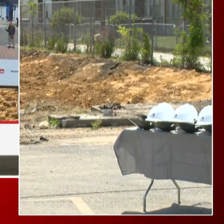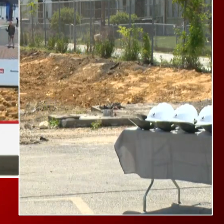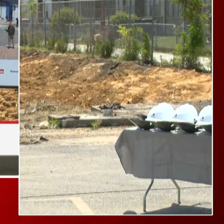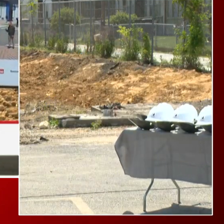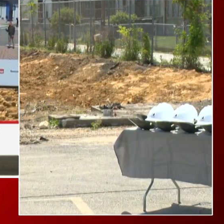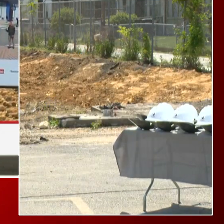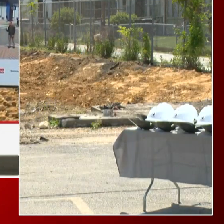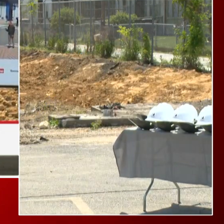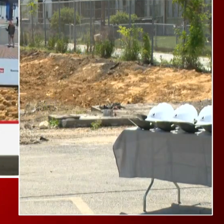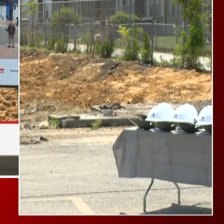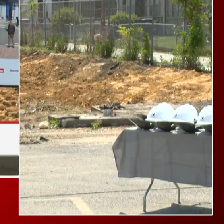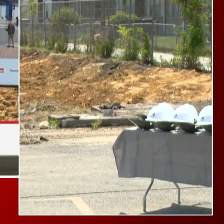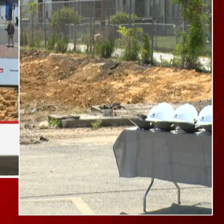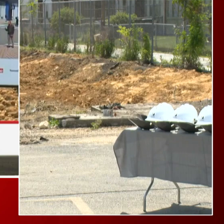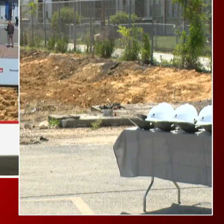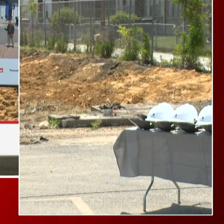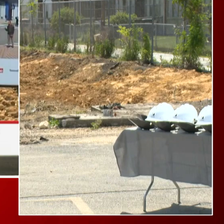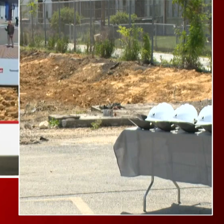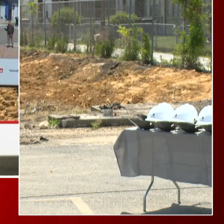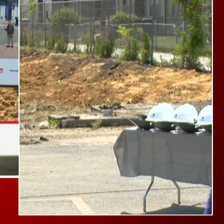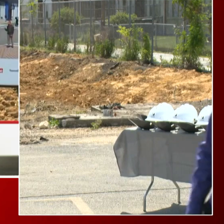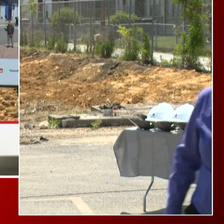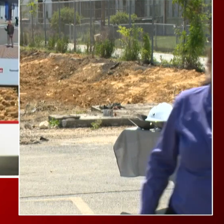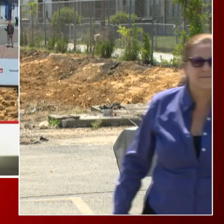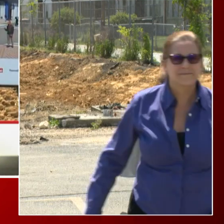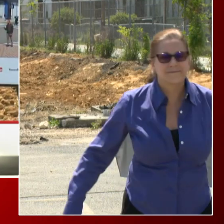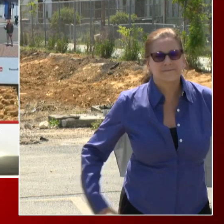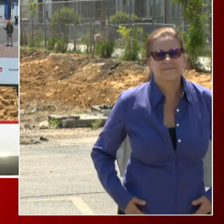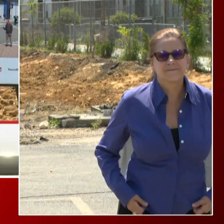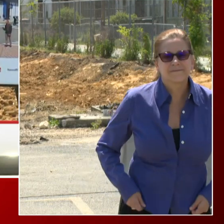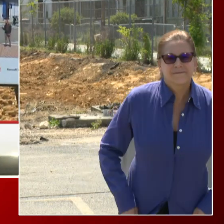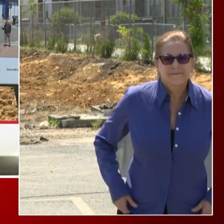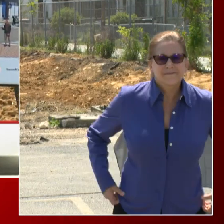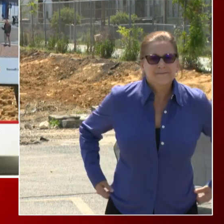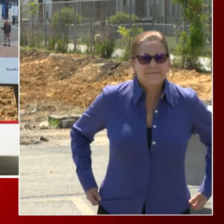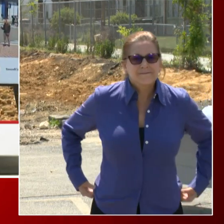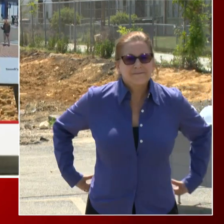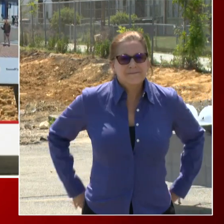Thank you. I'm humbled by that introduction. I may take Jim with me on the road.